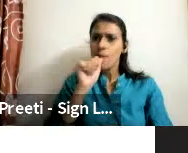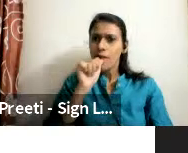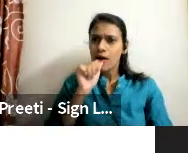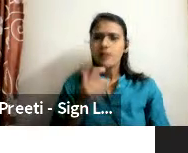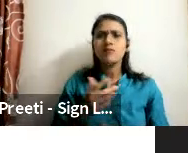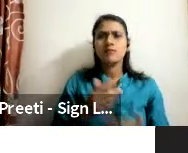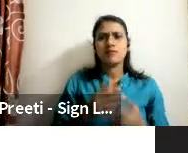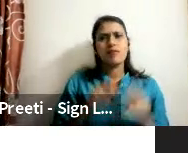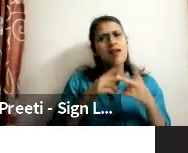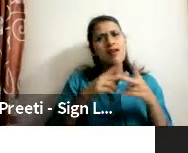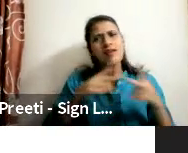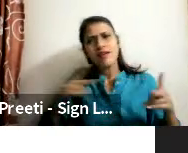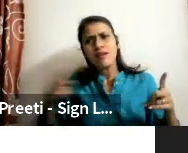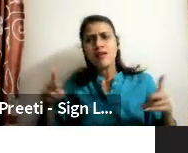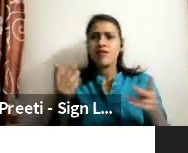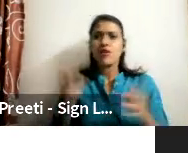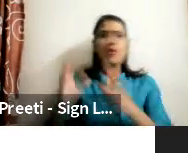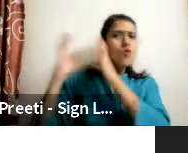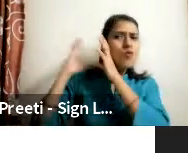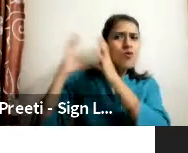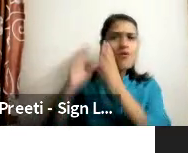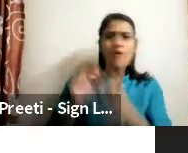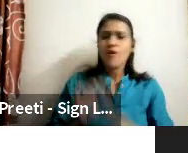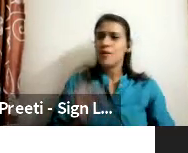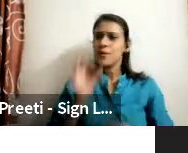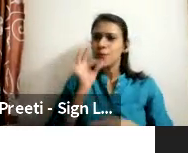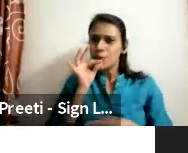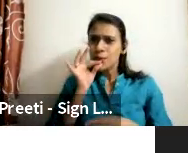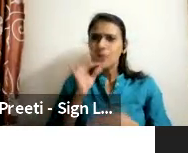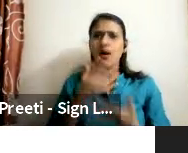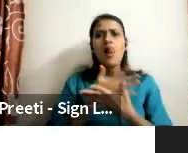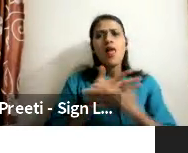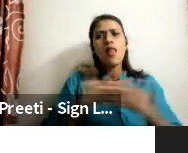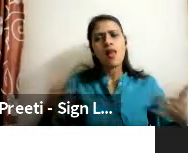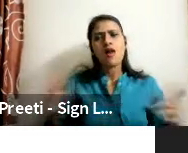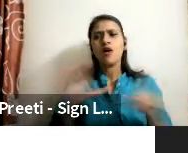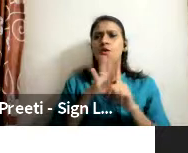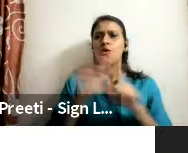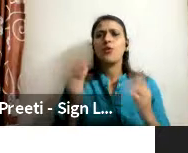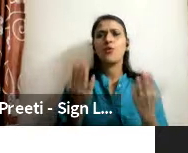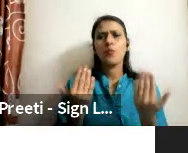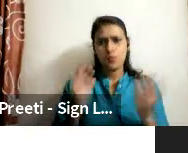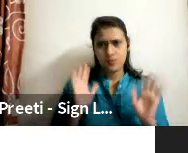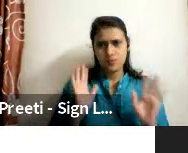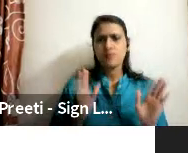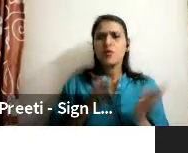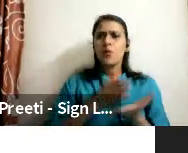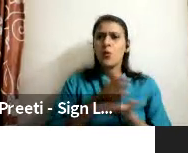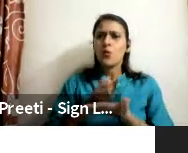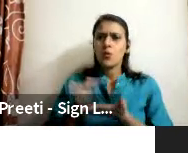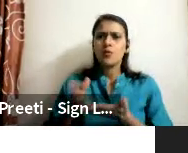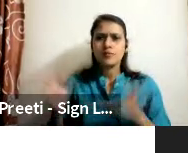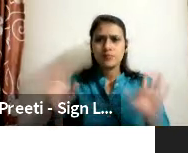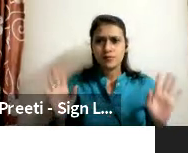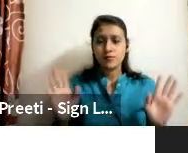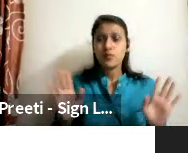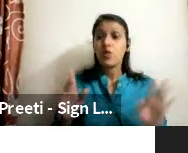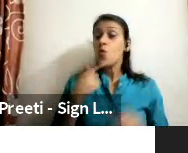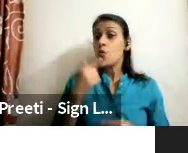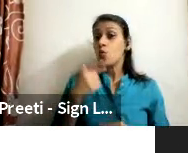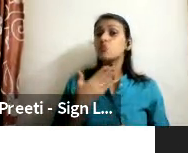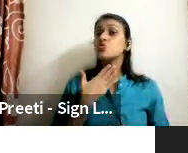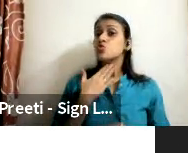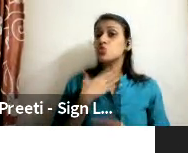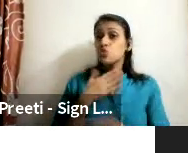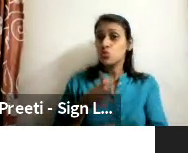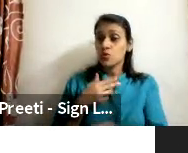very local to us, coconut water. You can take all these things. Just be mindful that people who are diabetic